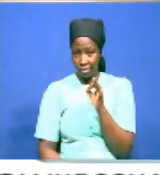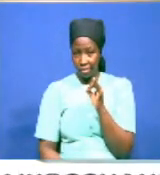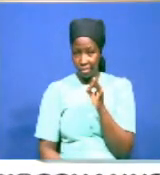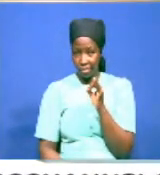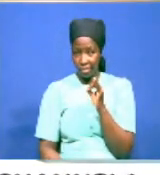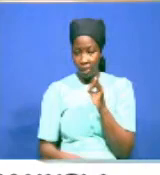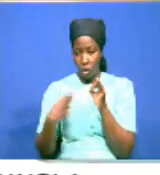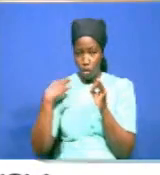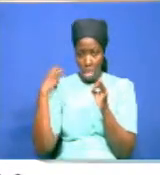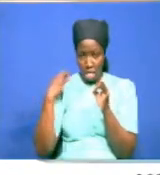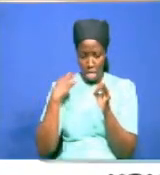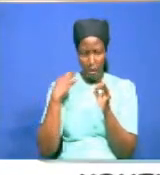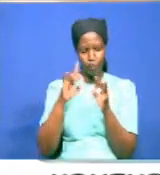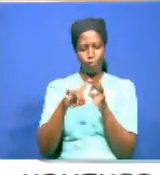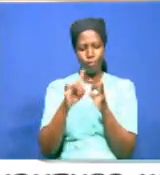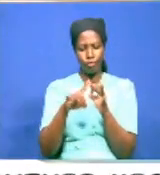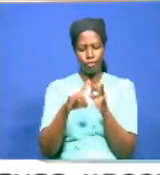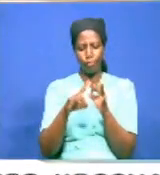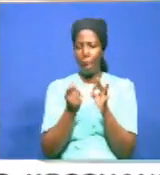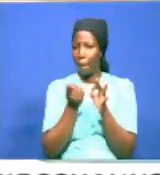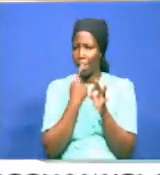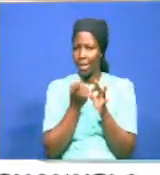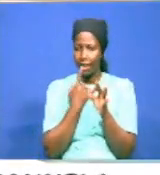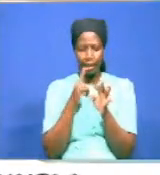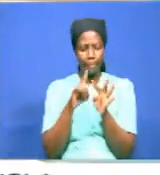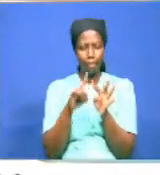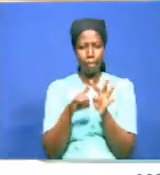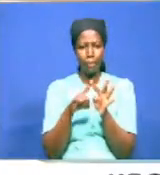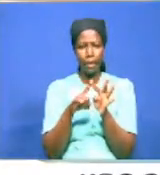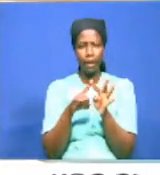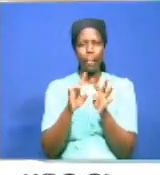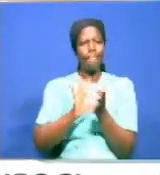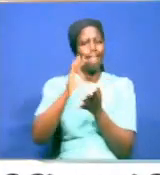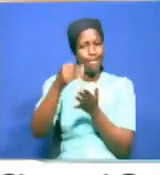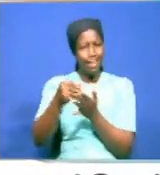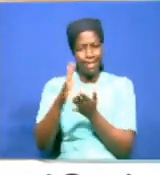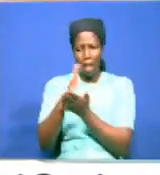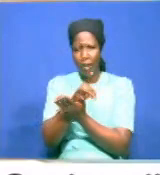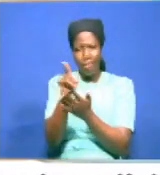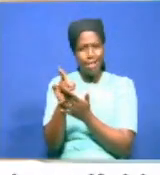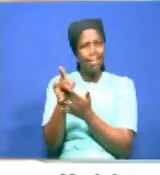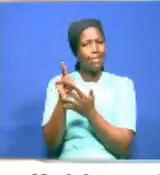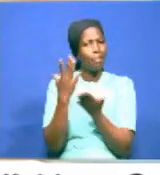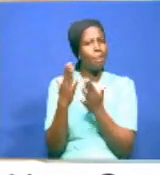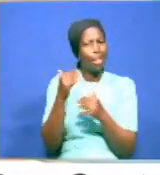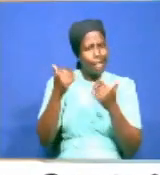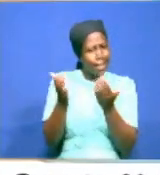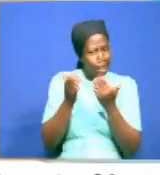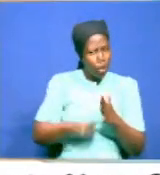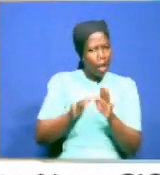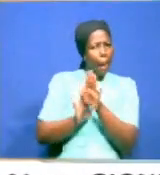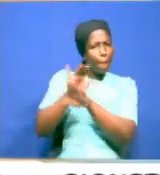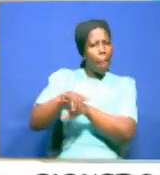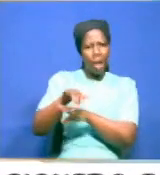Persons need clothing. Mm-hmm. Persons need medicine. Persons need the funds. Some of them even need pampers. They don't have the money for the